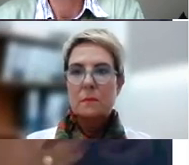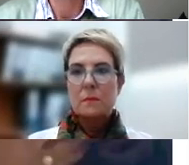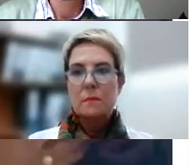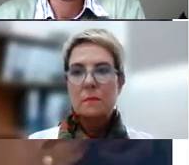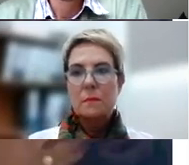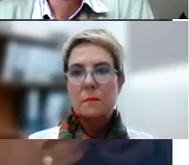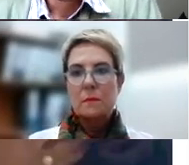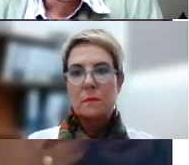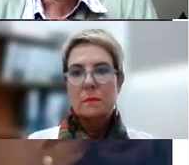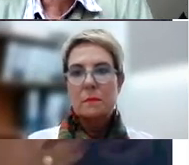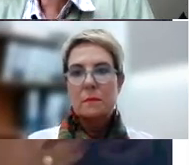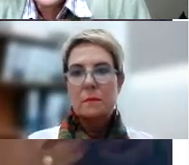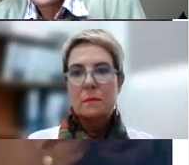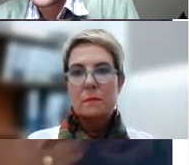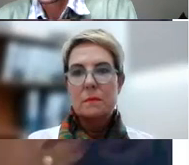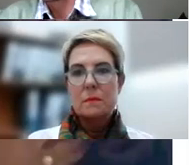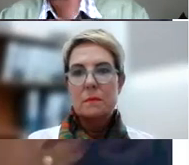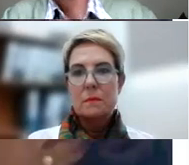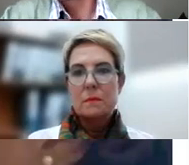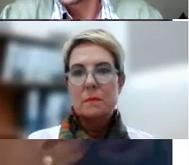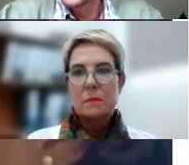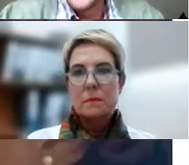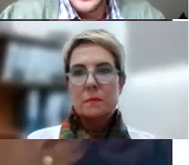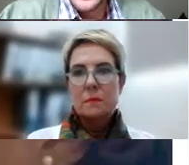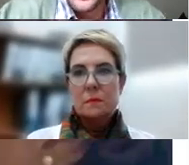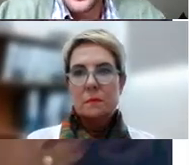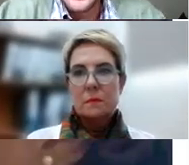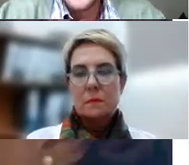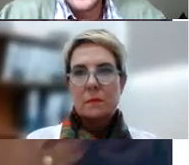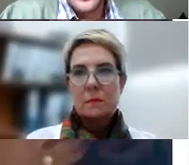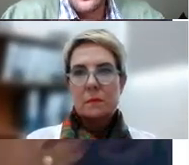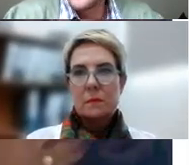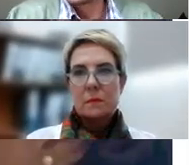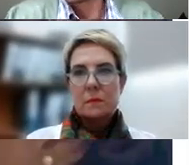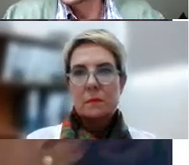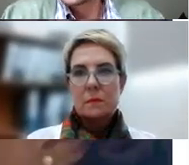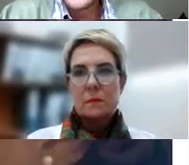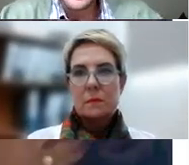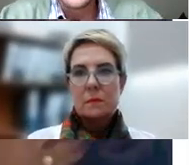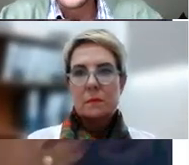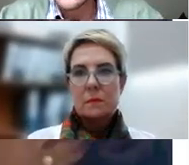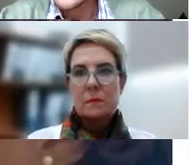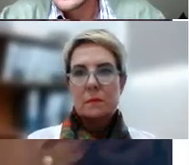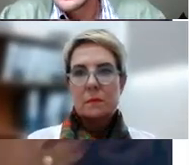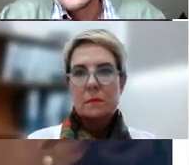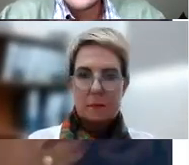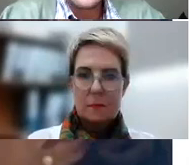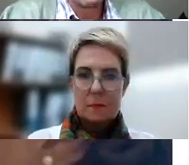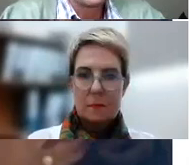All right. Good afternoon, everyone, and thank you very much for joining us for a very informative session